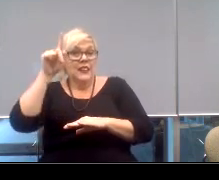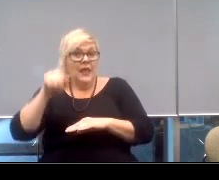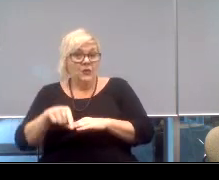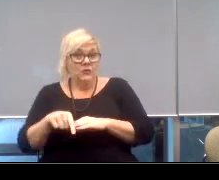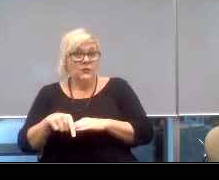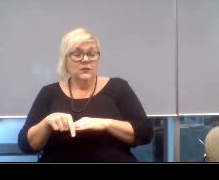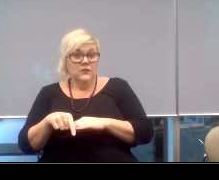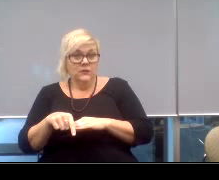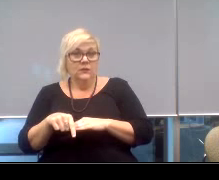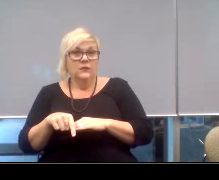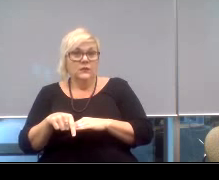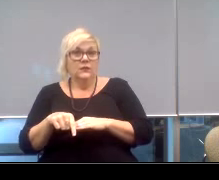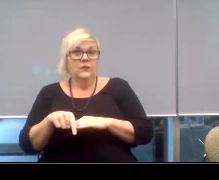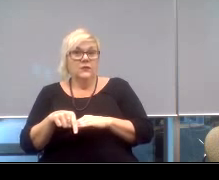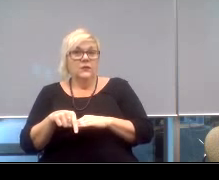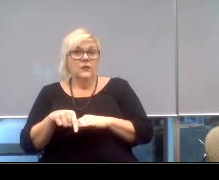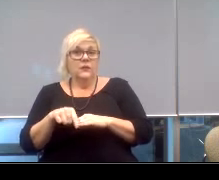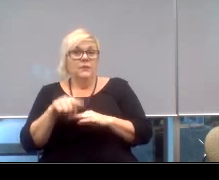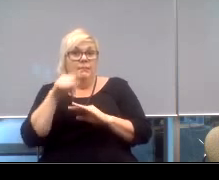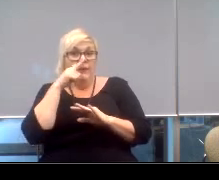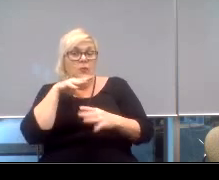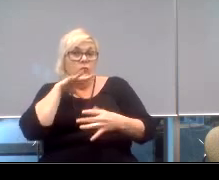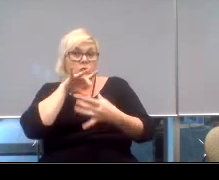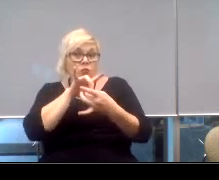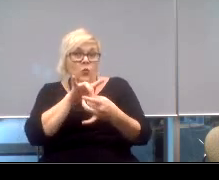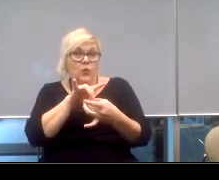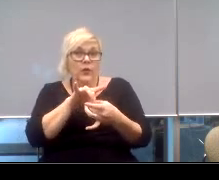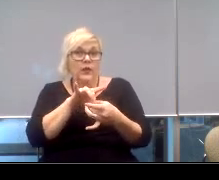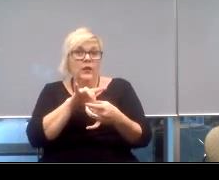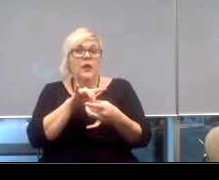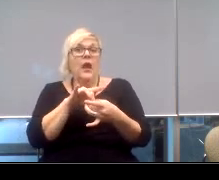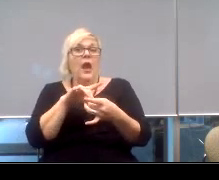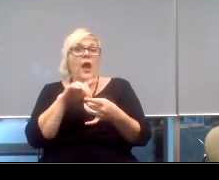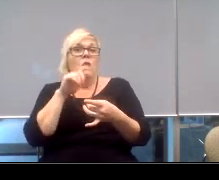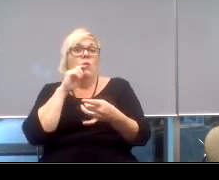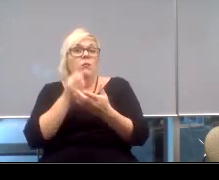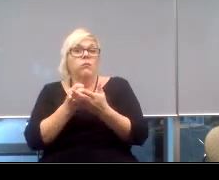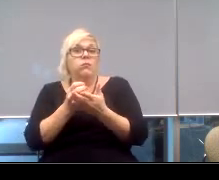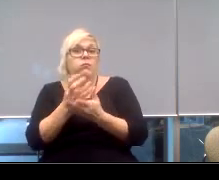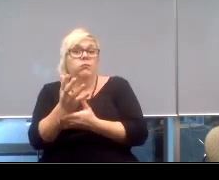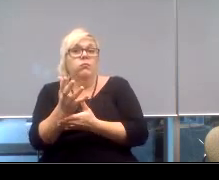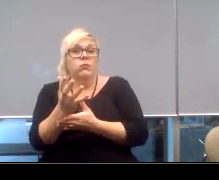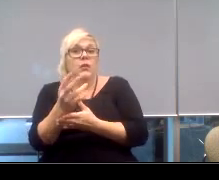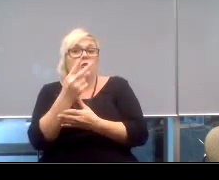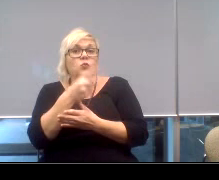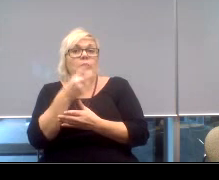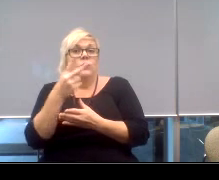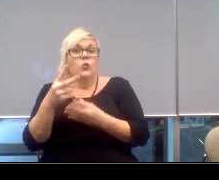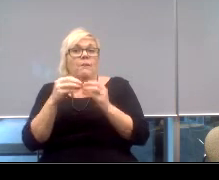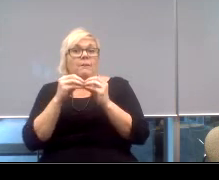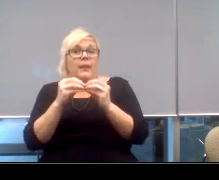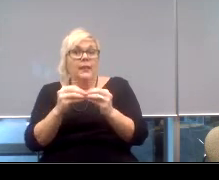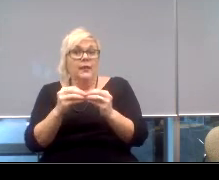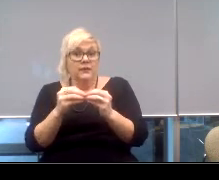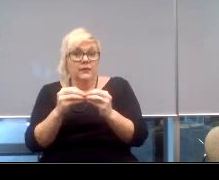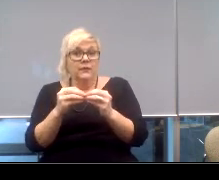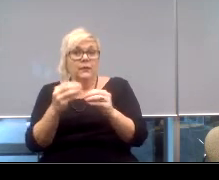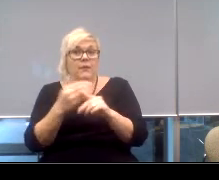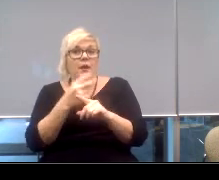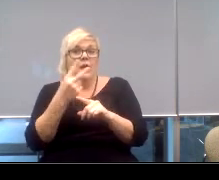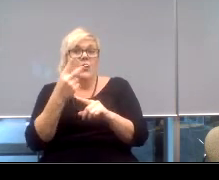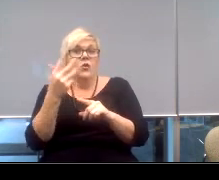year to 21-22 billion in 2019-20. Our focus is trying to make this transition as smooth